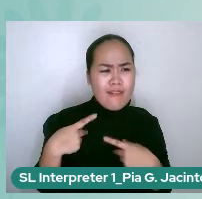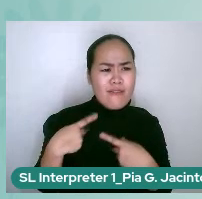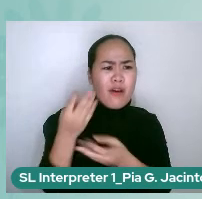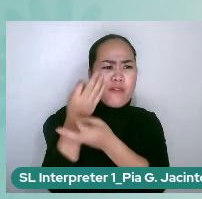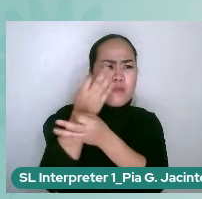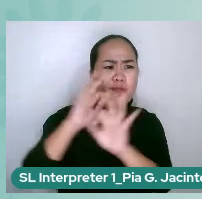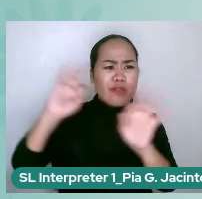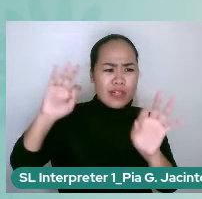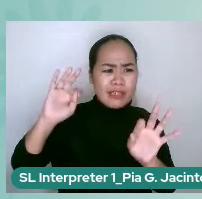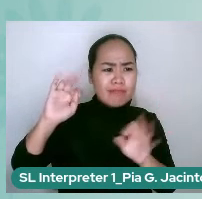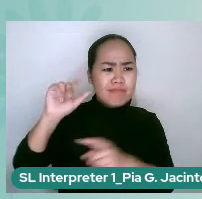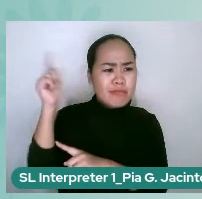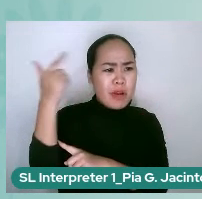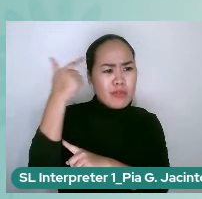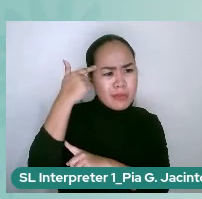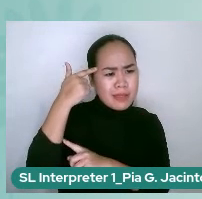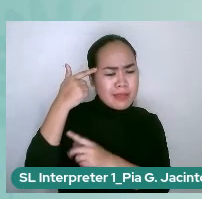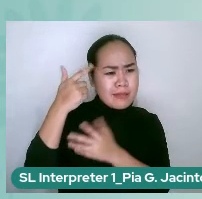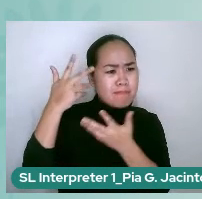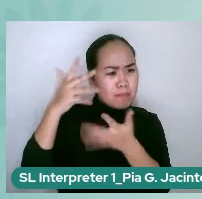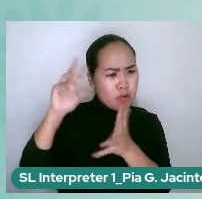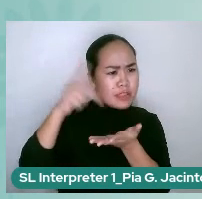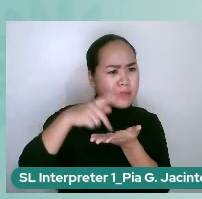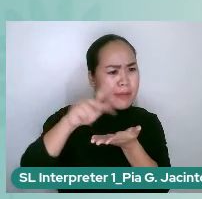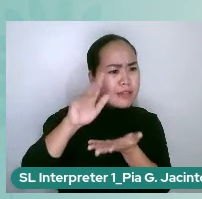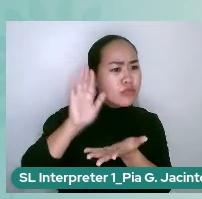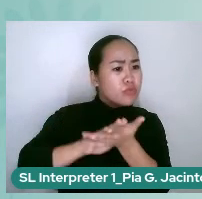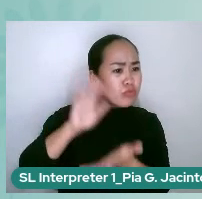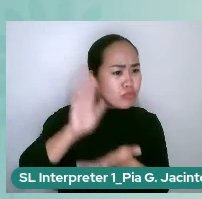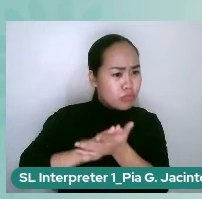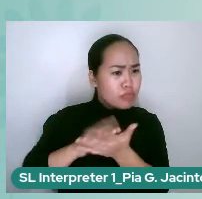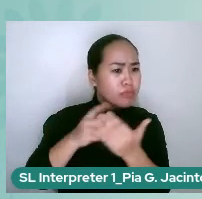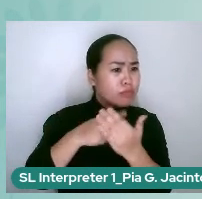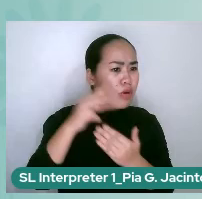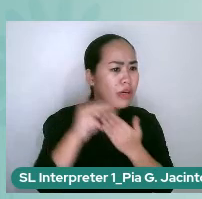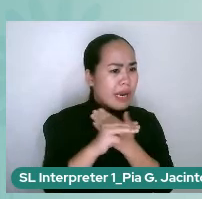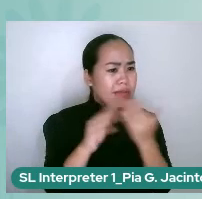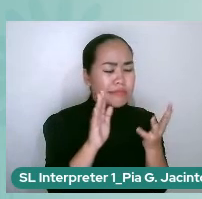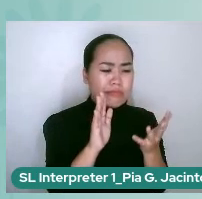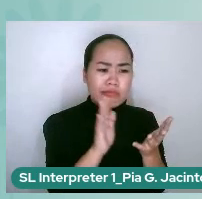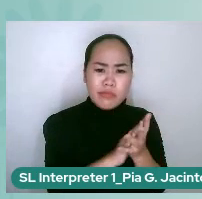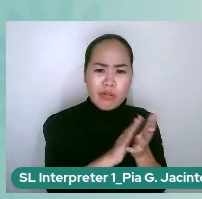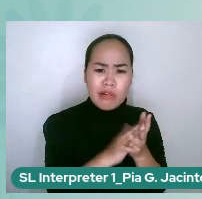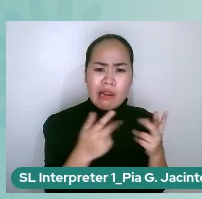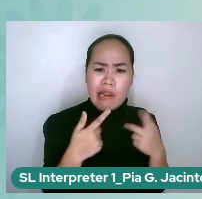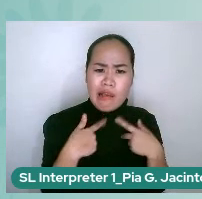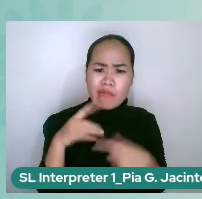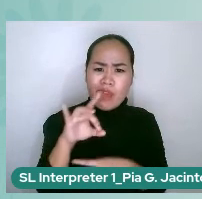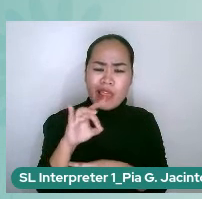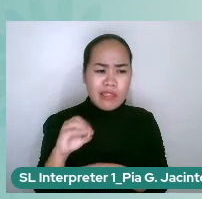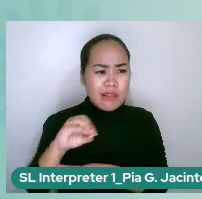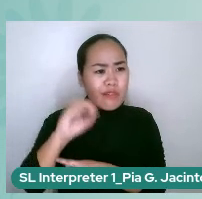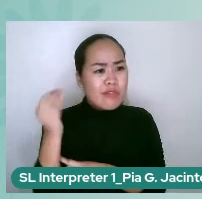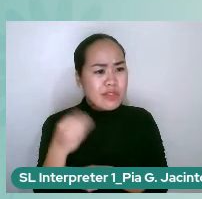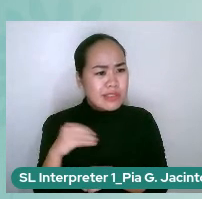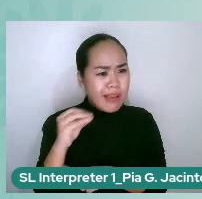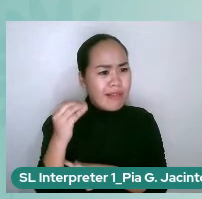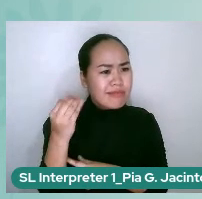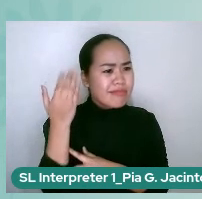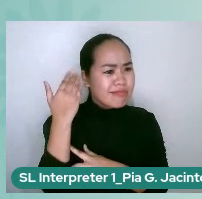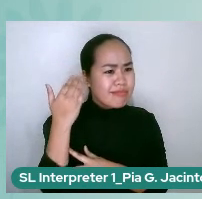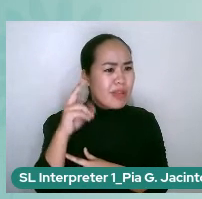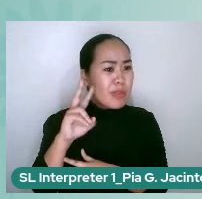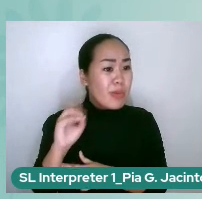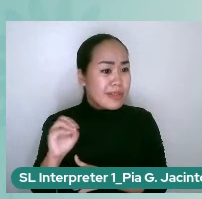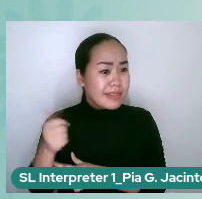for program in their schools, and we've achieved more than 80% coverage since 2010.